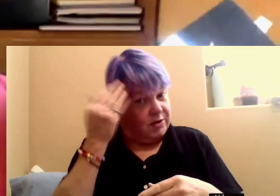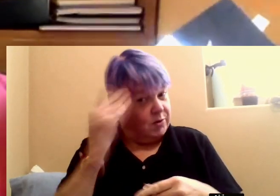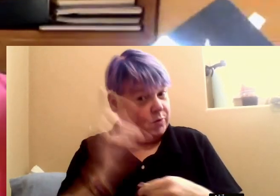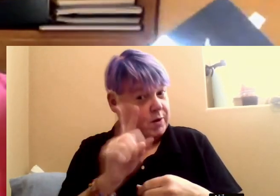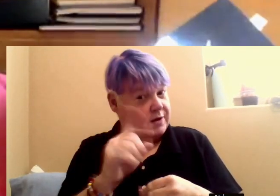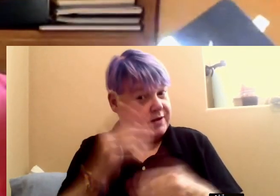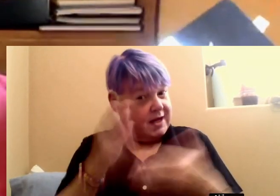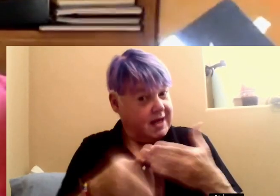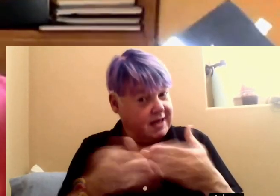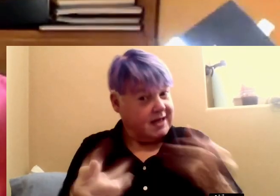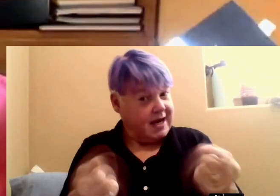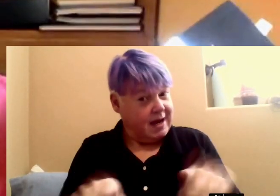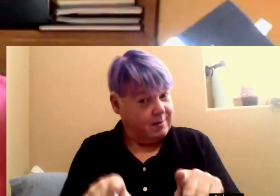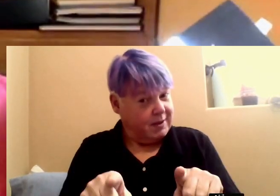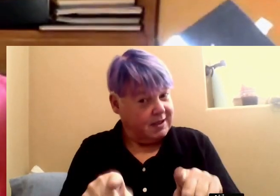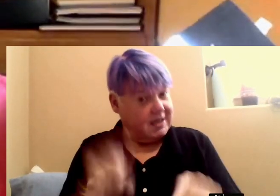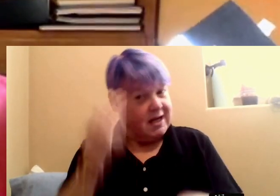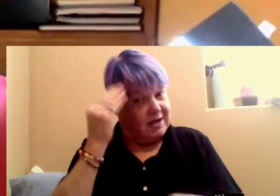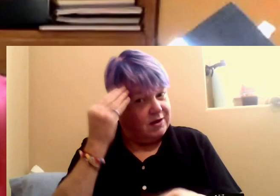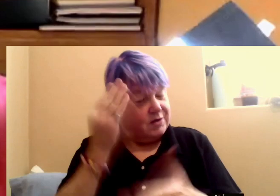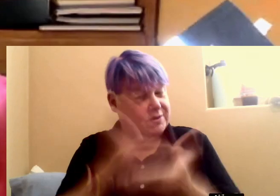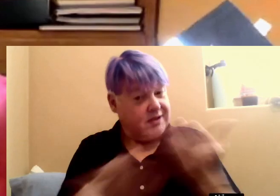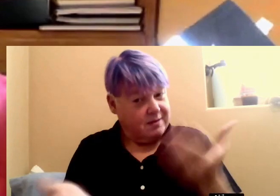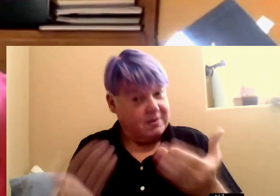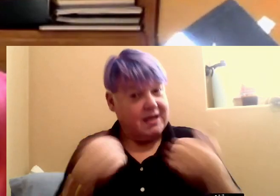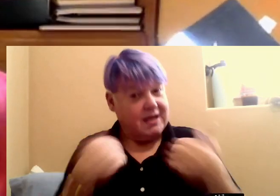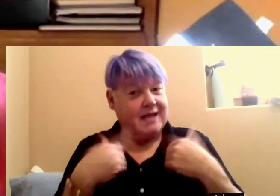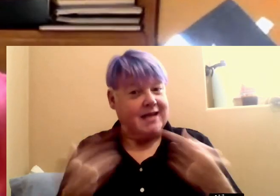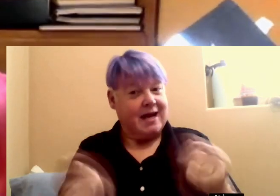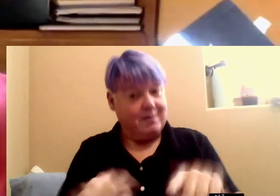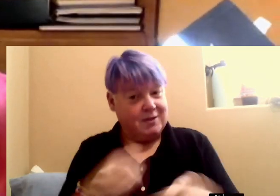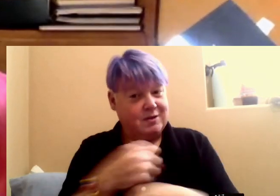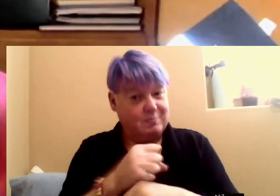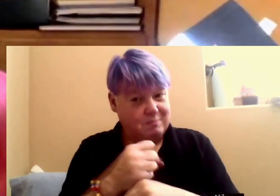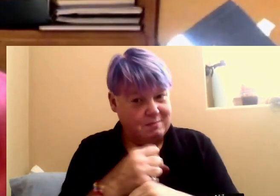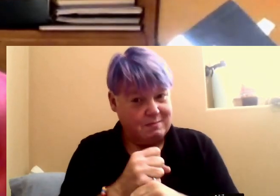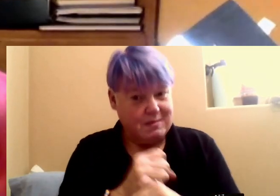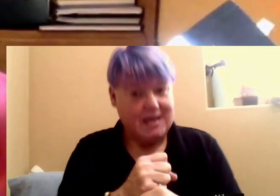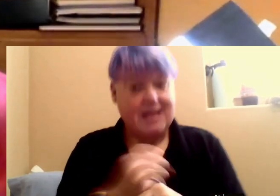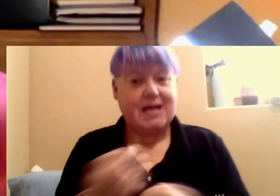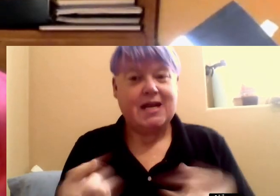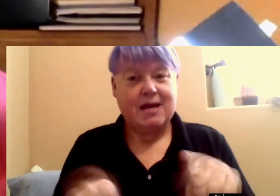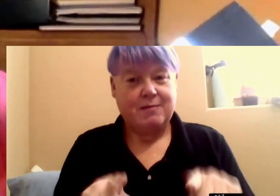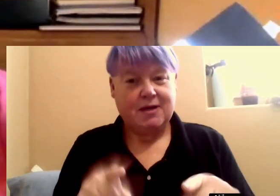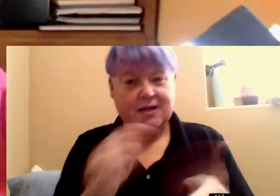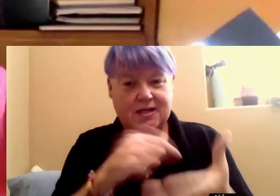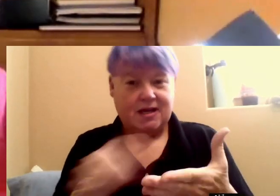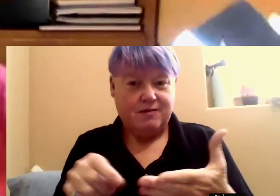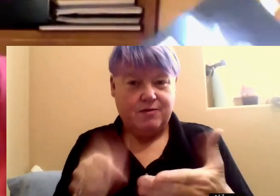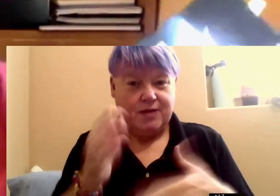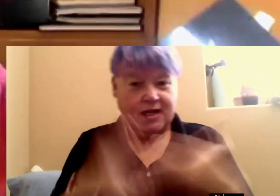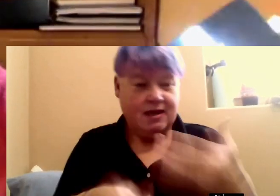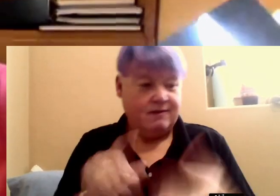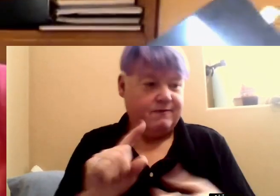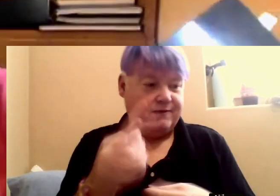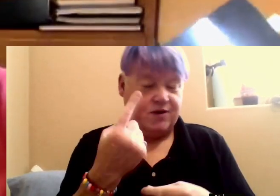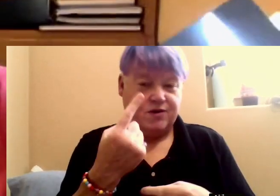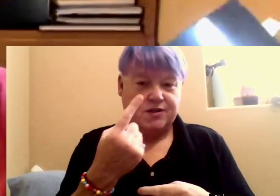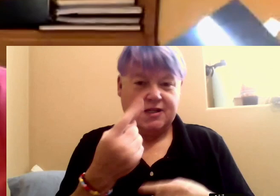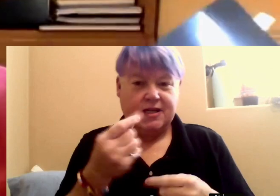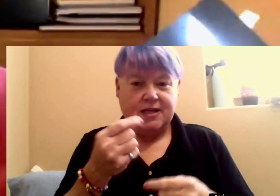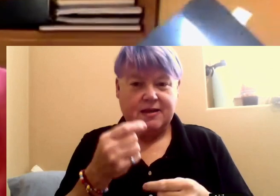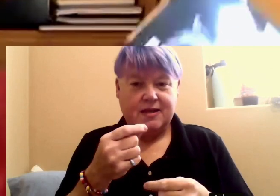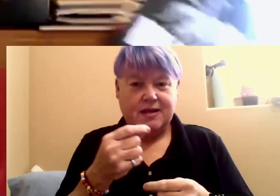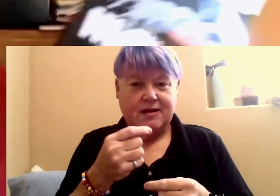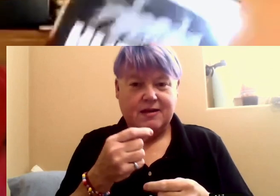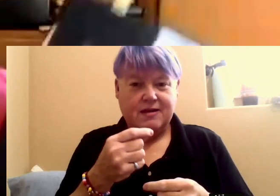happened. I knew something that had to happen to make the whole thing. Kind of wrote the end first, and then left in flex room